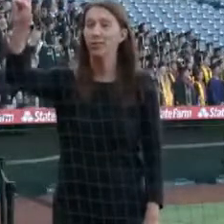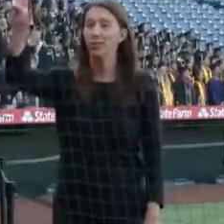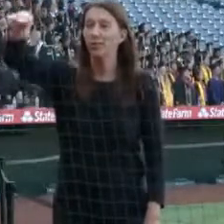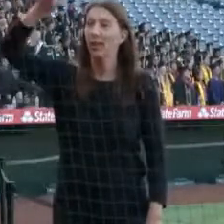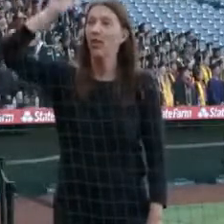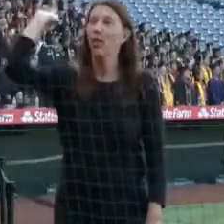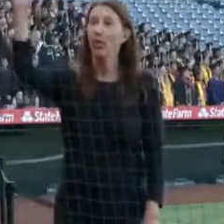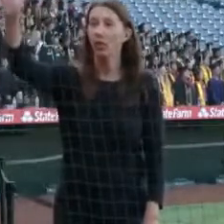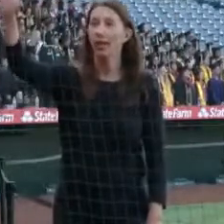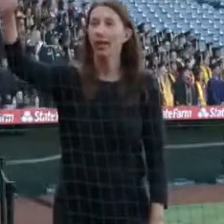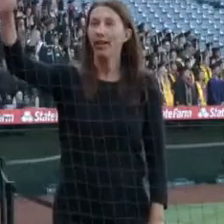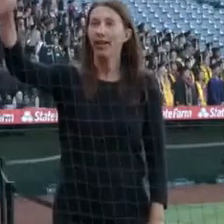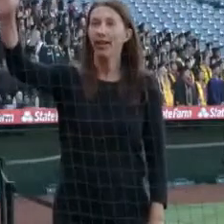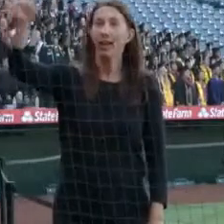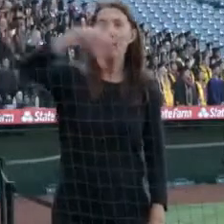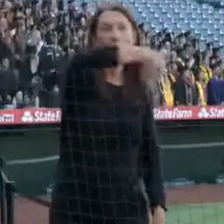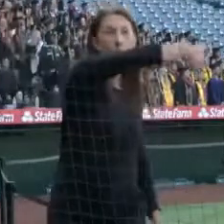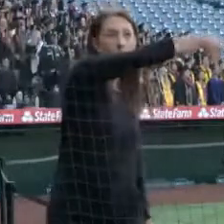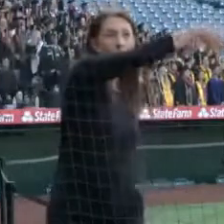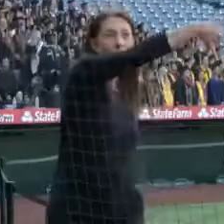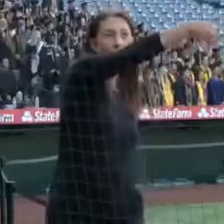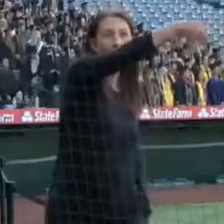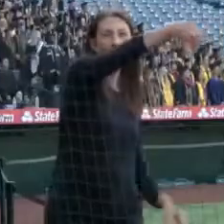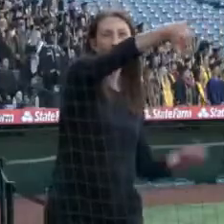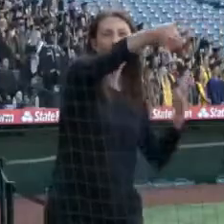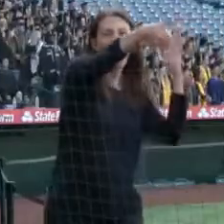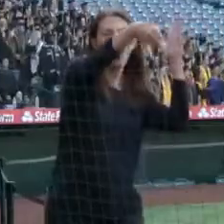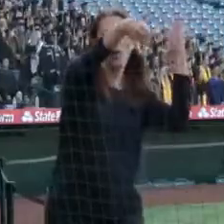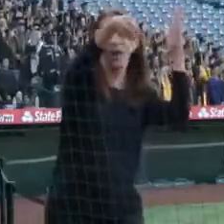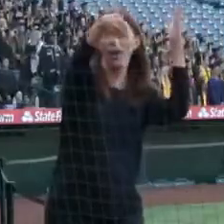three. Go!